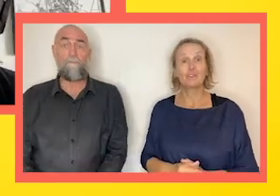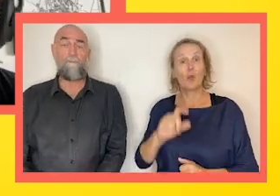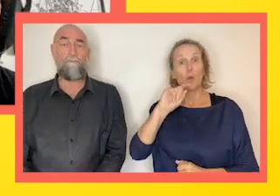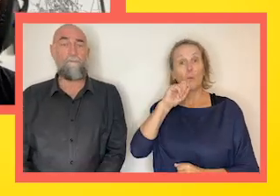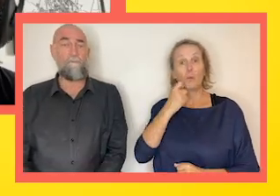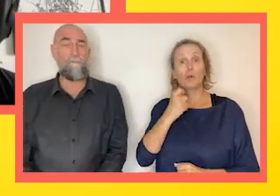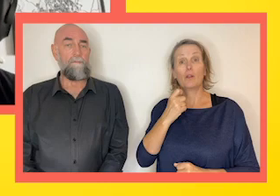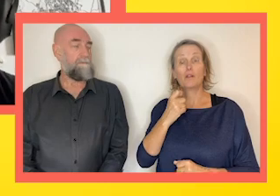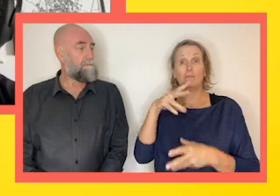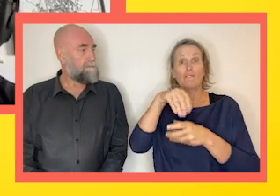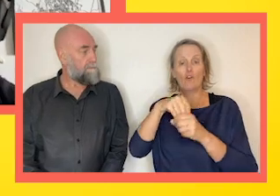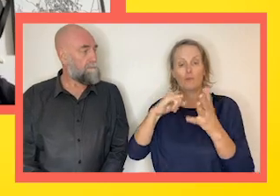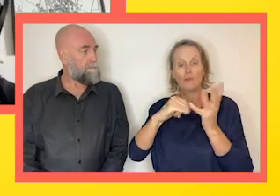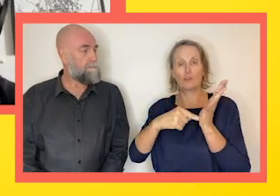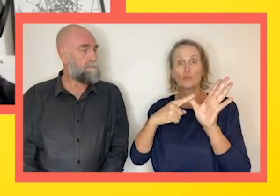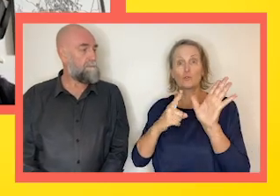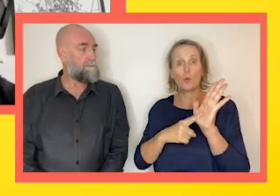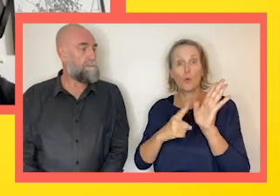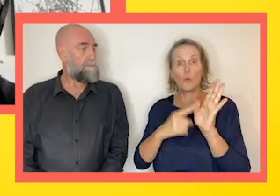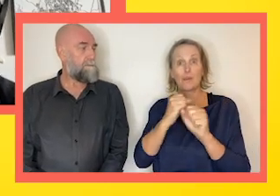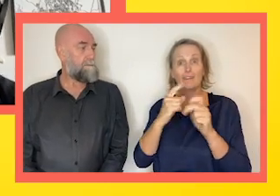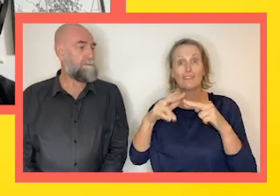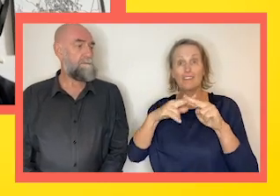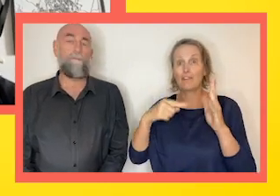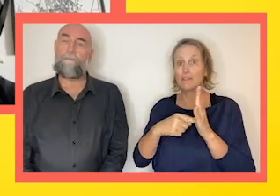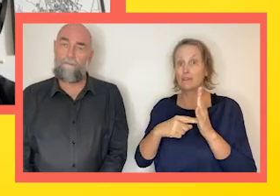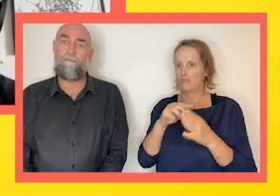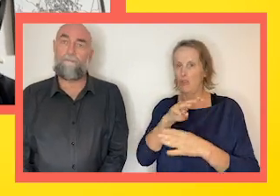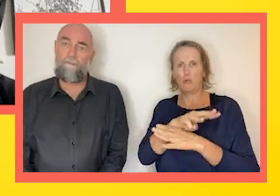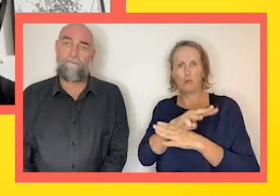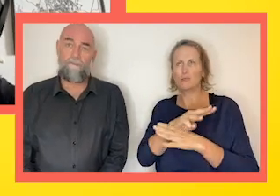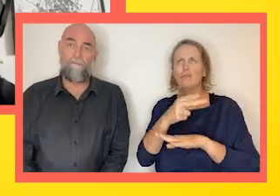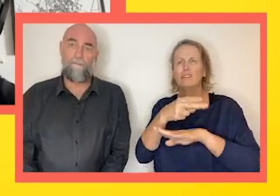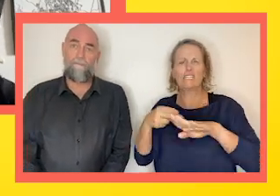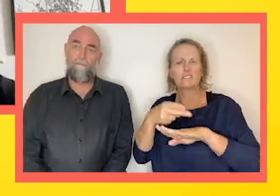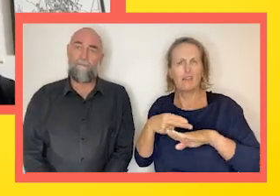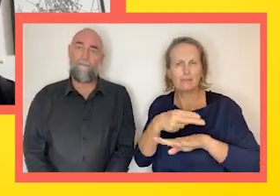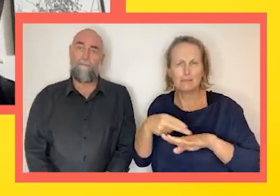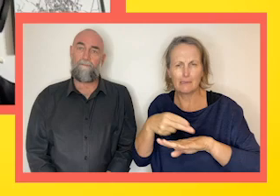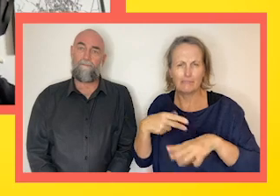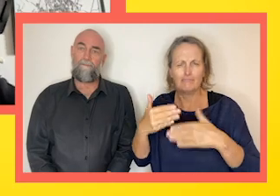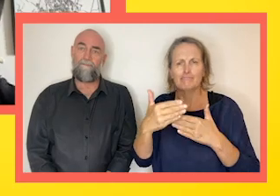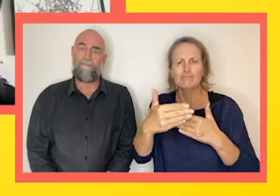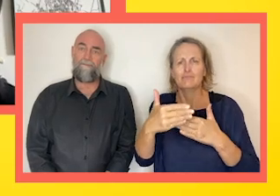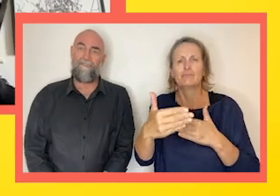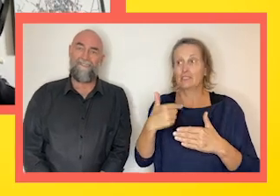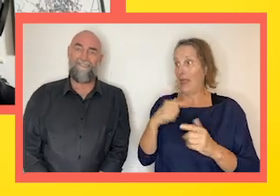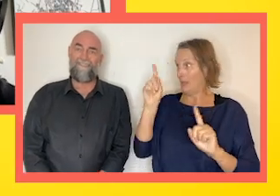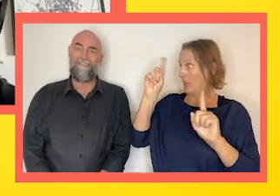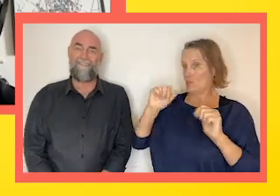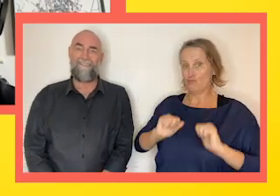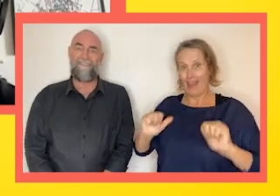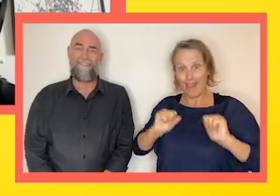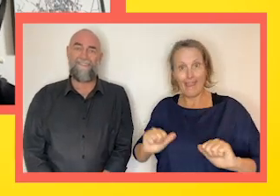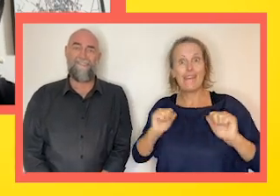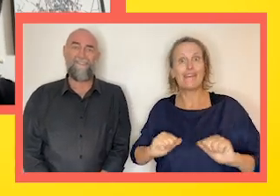stall gift in 3.5 weeks, I think it is, or whenever Easter is. I'm sort of just in the training bubble